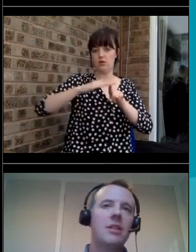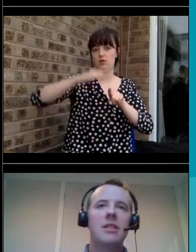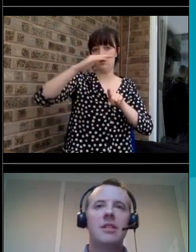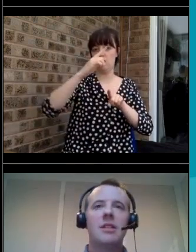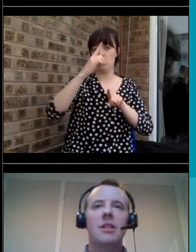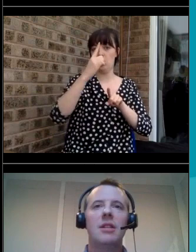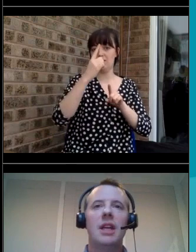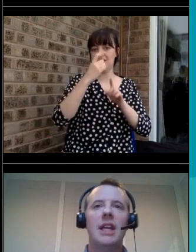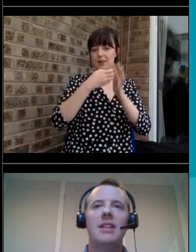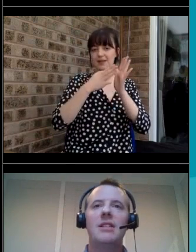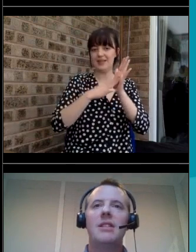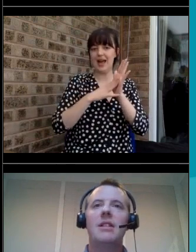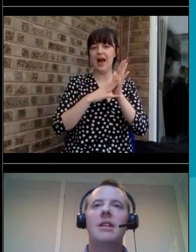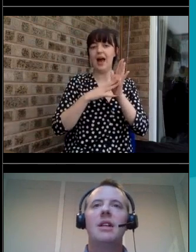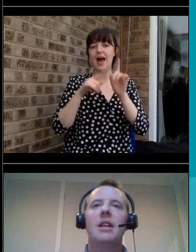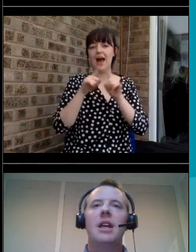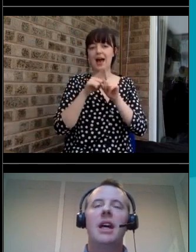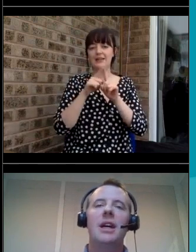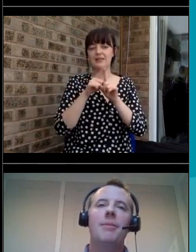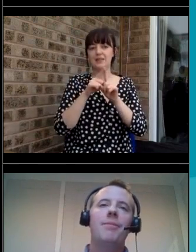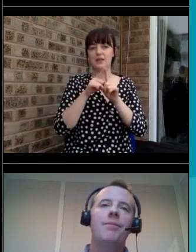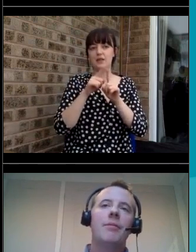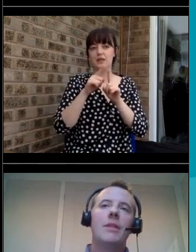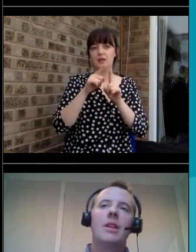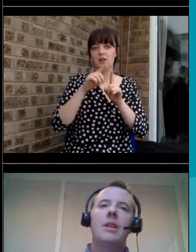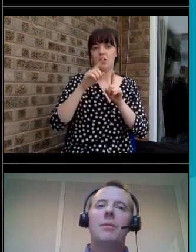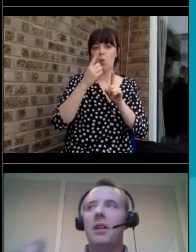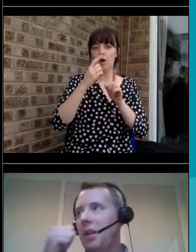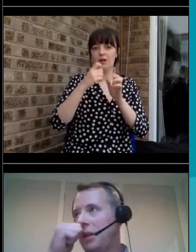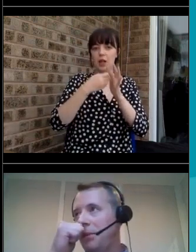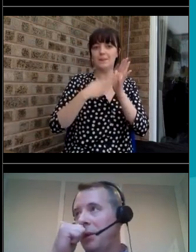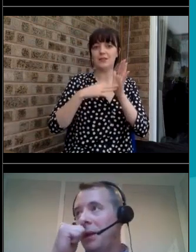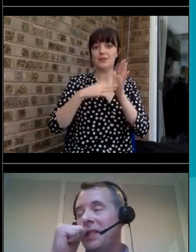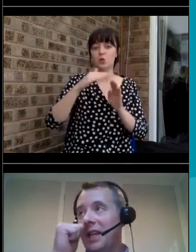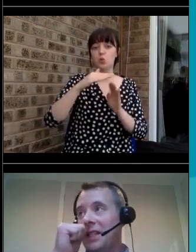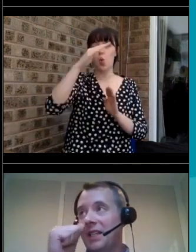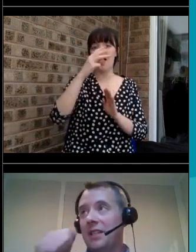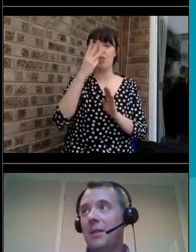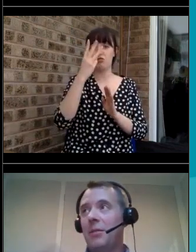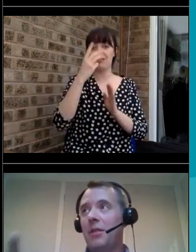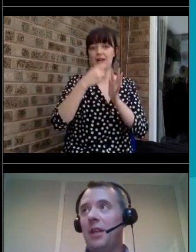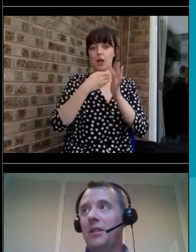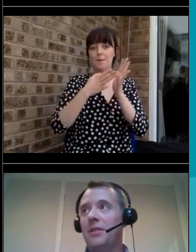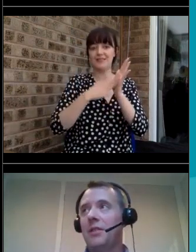3 kilometres east. But I think the